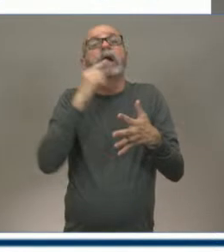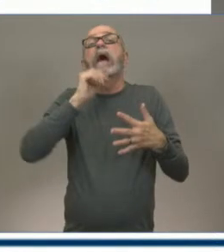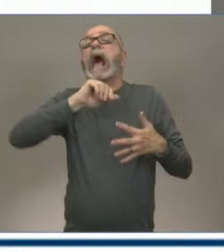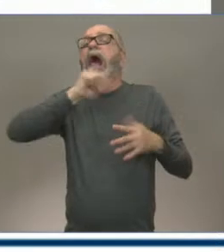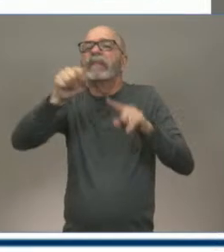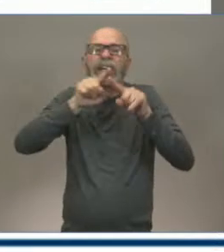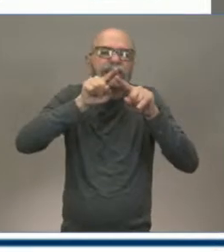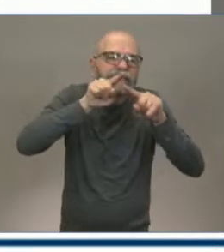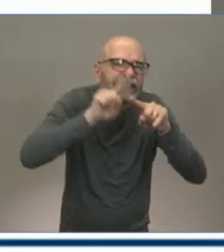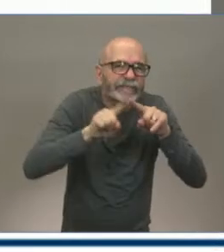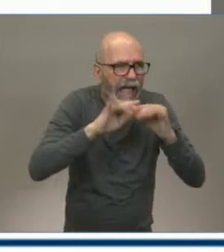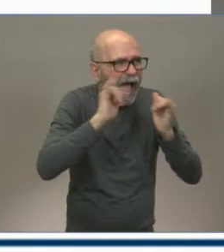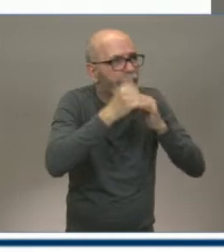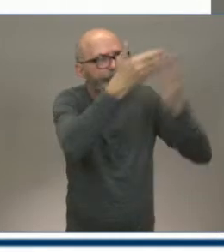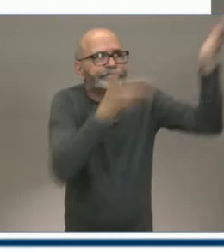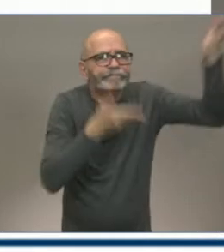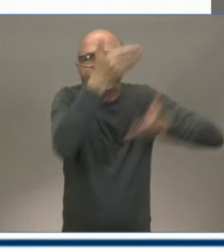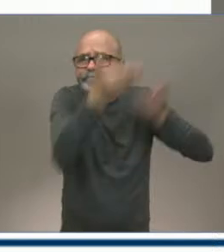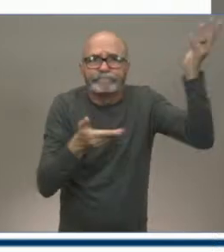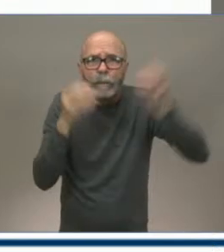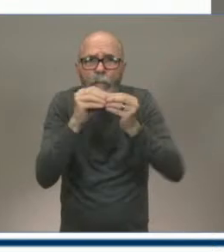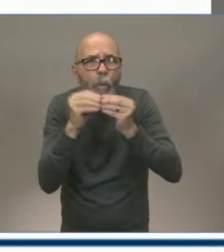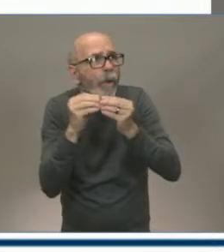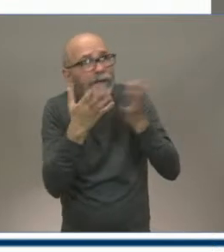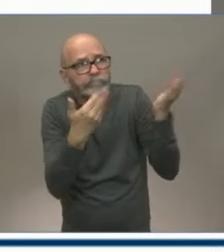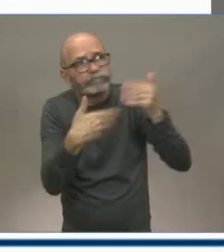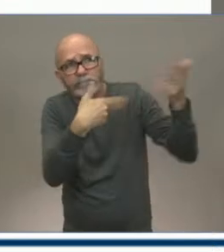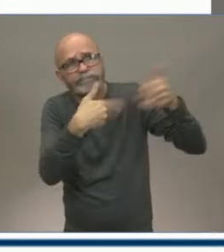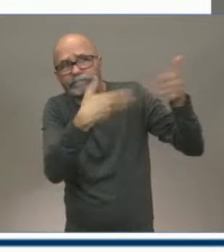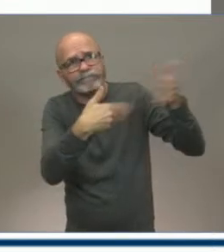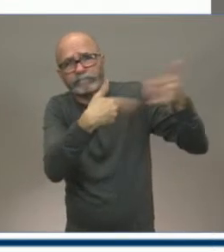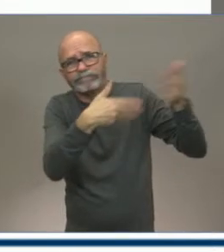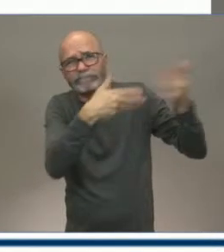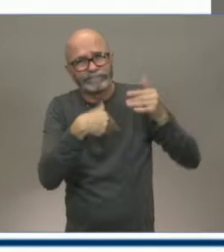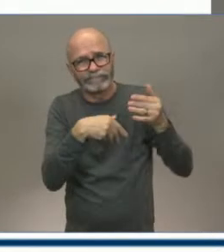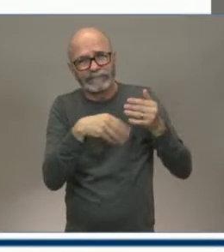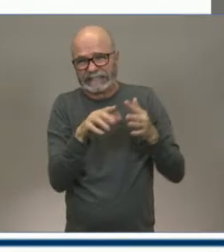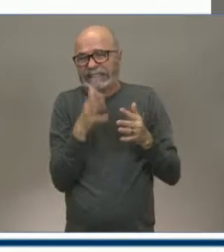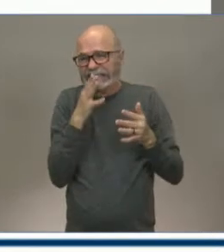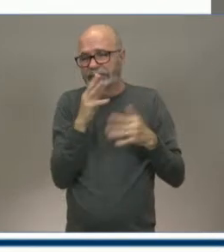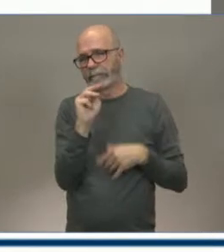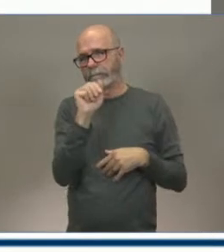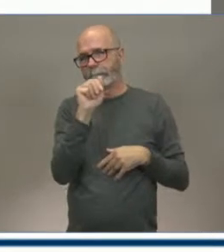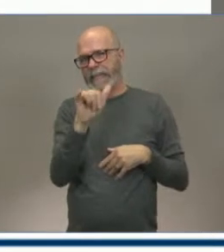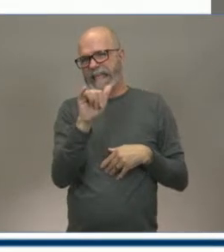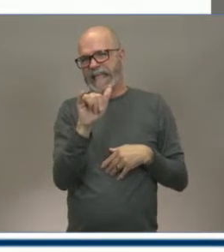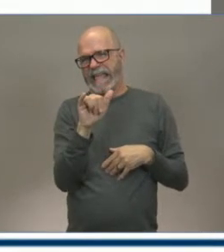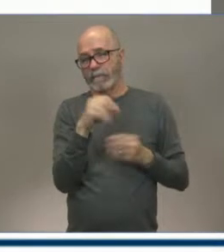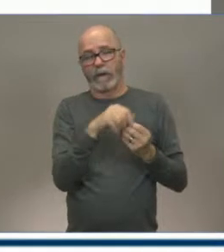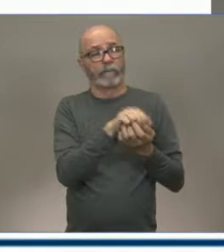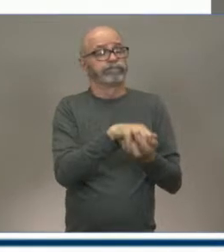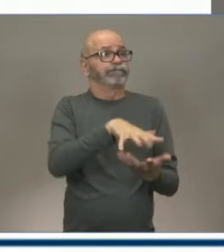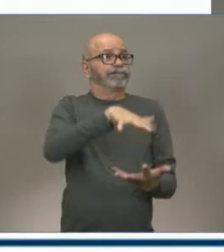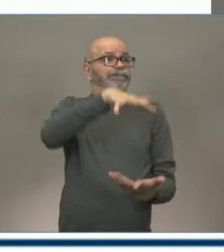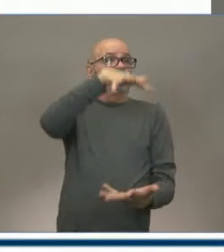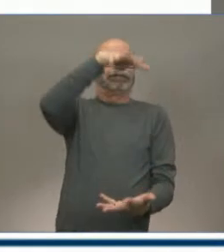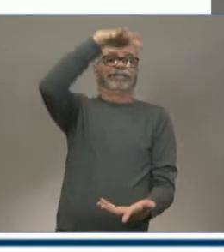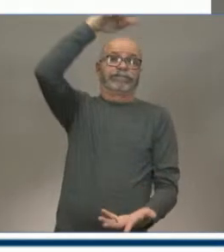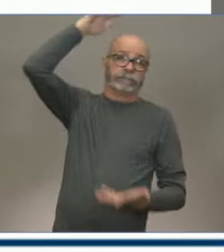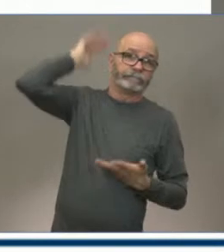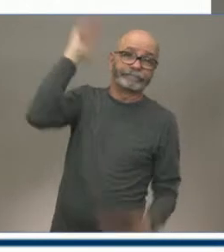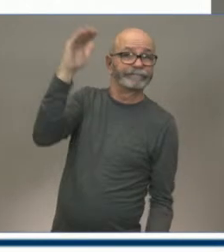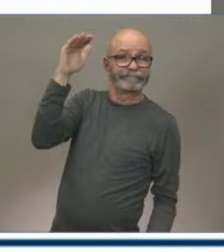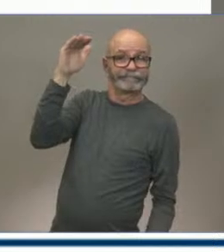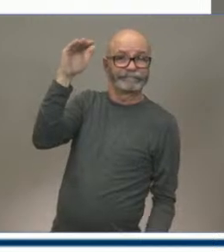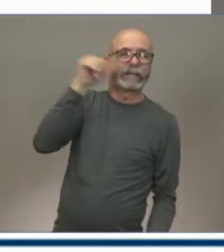vaccine delivery. So when we do get increased amounts starting in May, as we anticipate, we are ready to go with